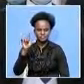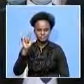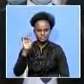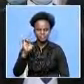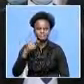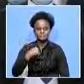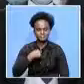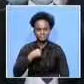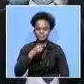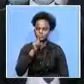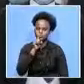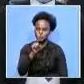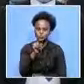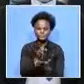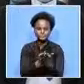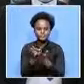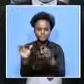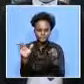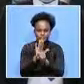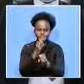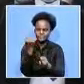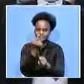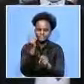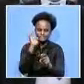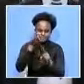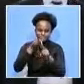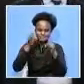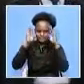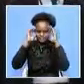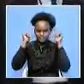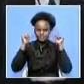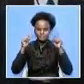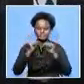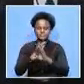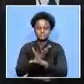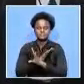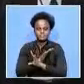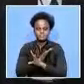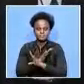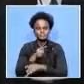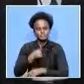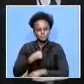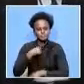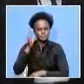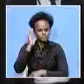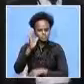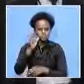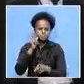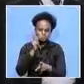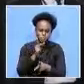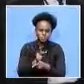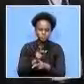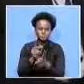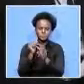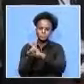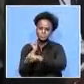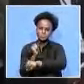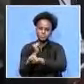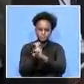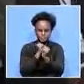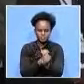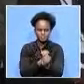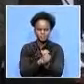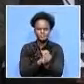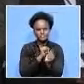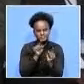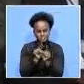true allegiance to the President of the Republic of Zambia, and that I will preserve, protect,